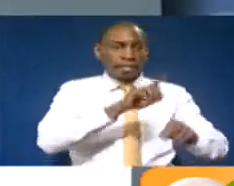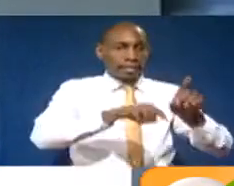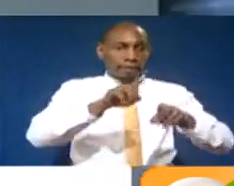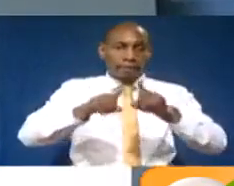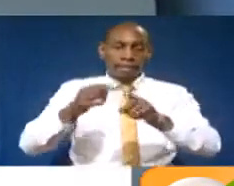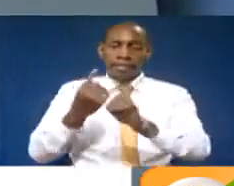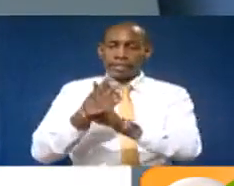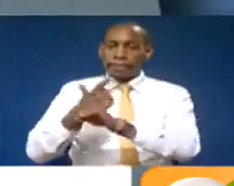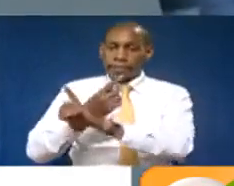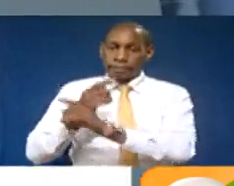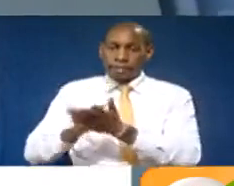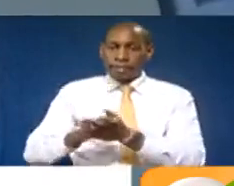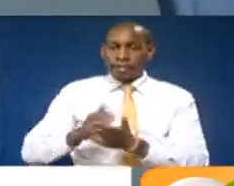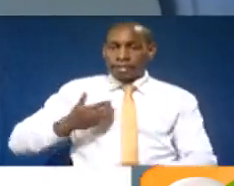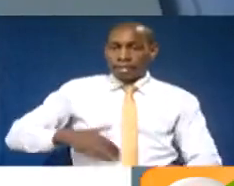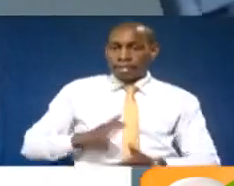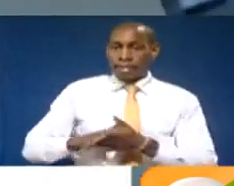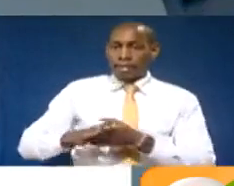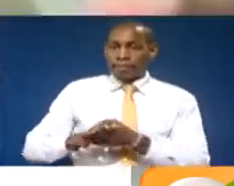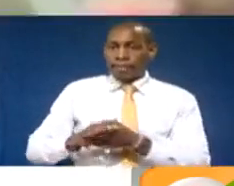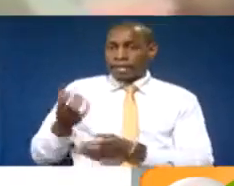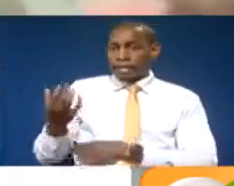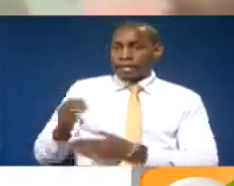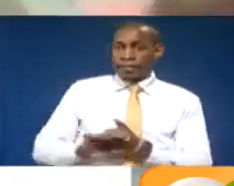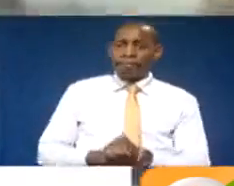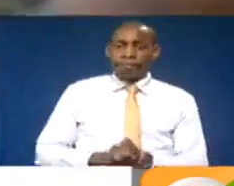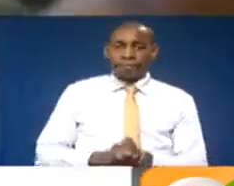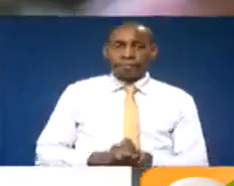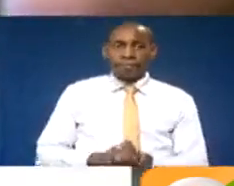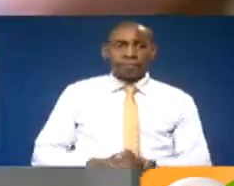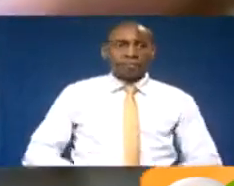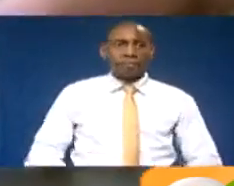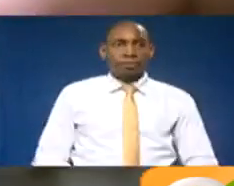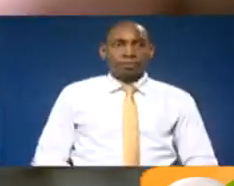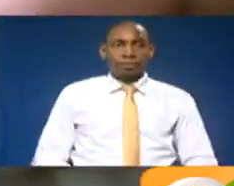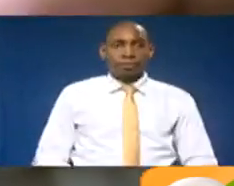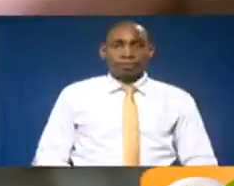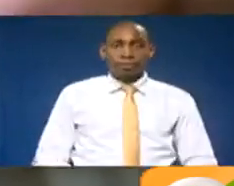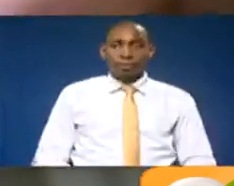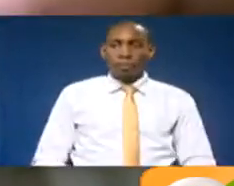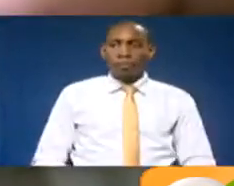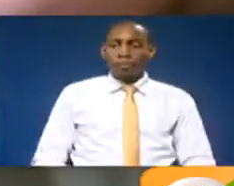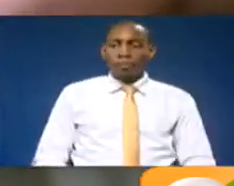like gastric or stomach, prostate, and pancreatic cancers. Brenda Wanga, Citizen TV, Nairobi.